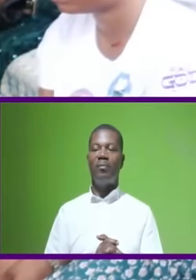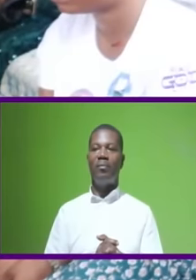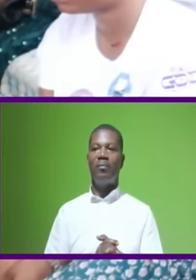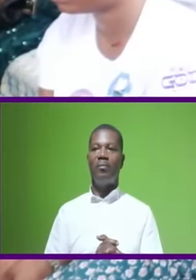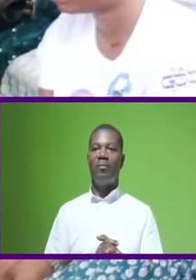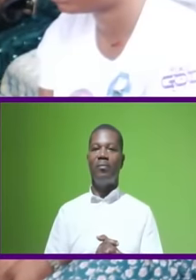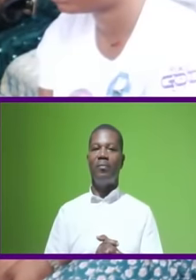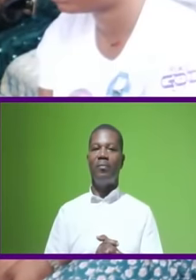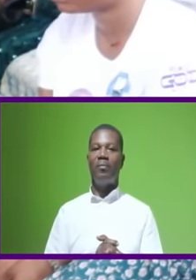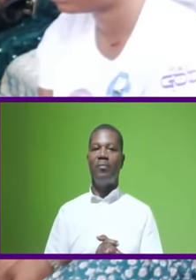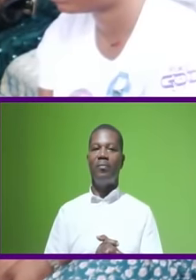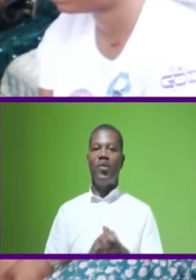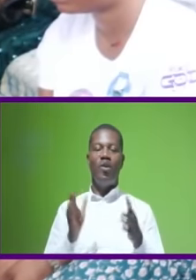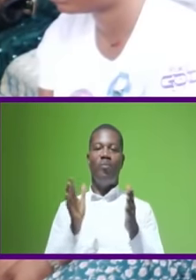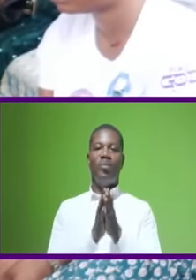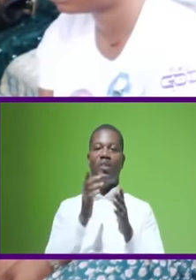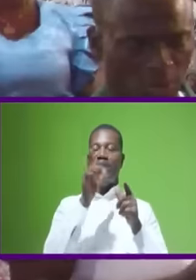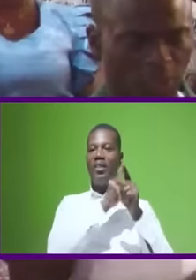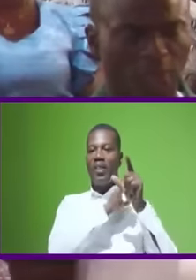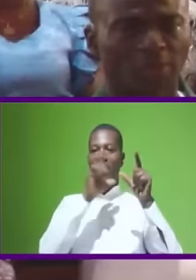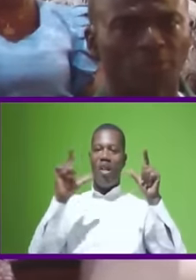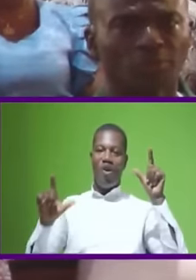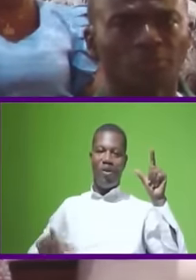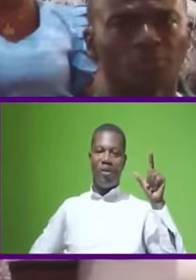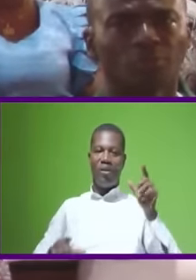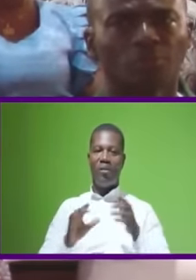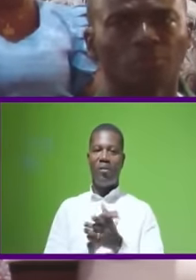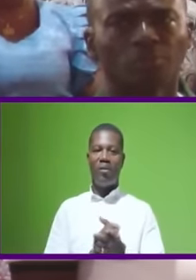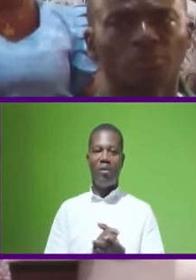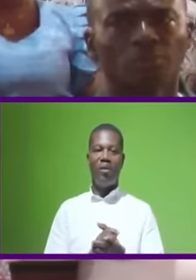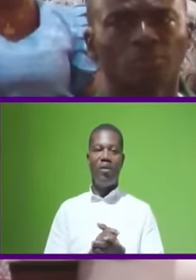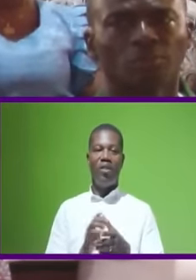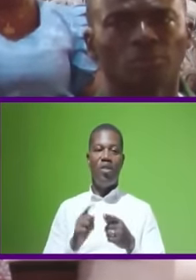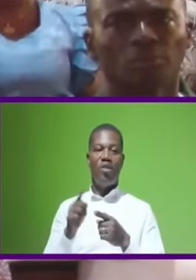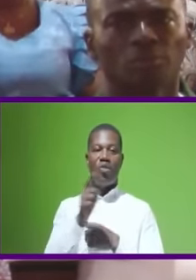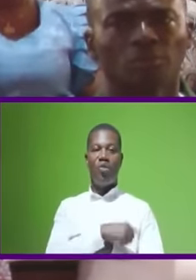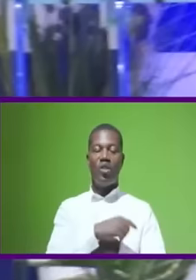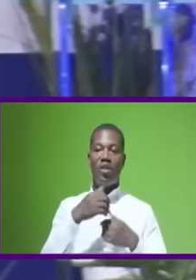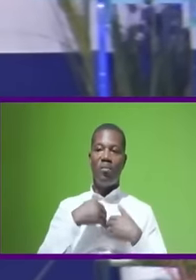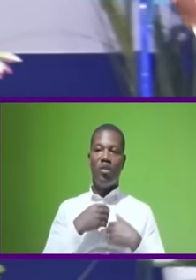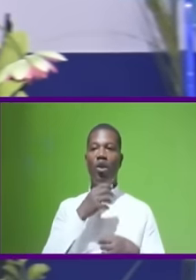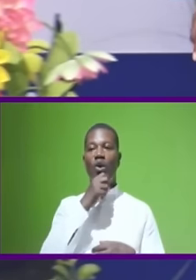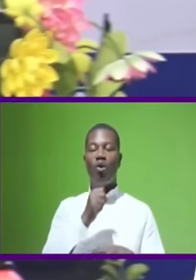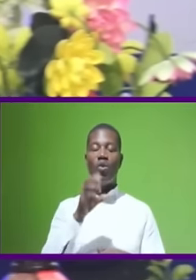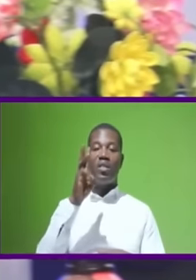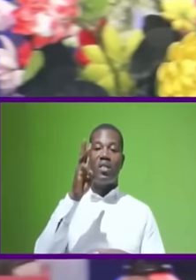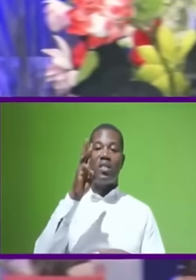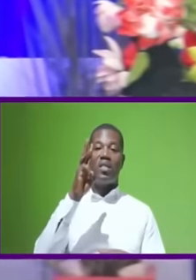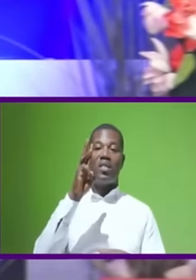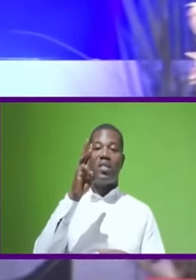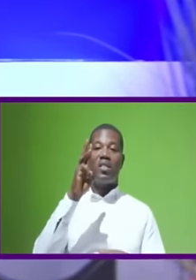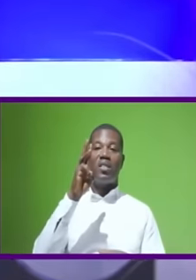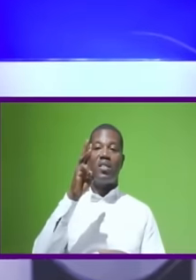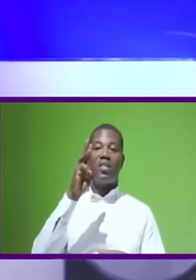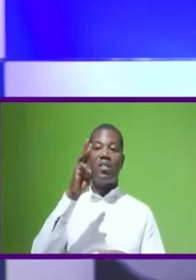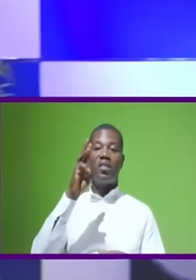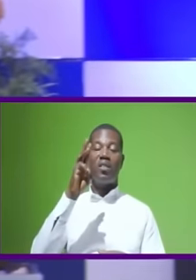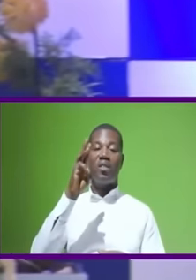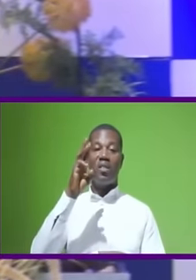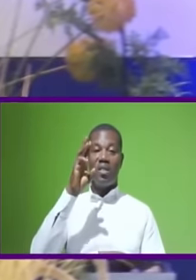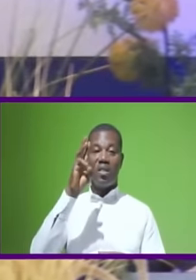me. Praise the Lord. Hallelujah. And now me was 61. Also, so I feel being